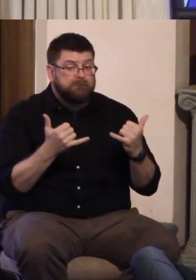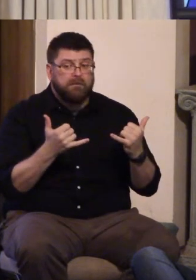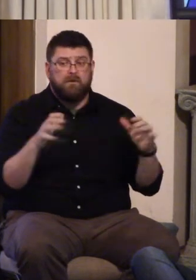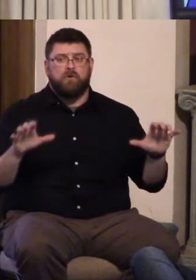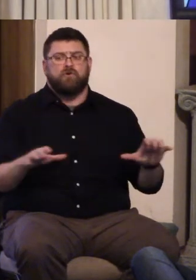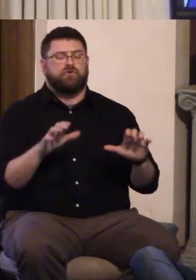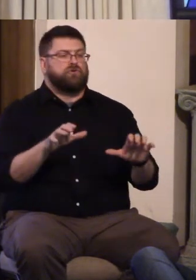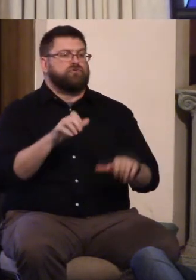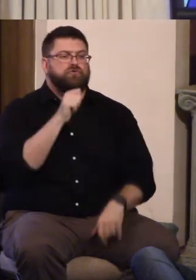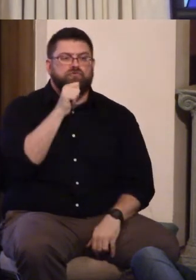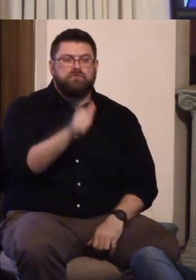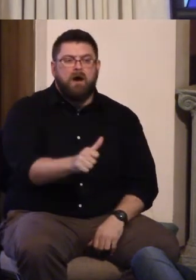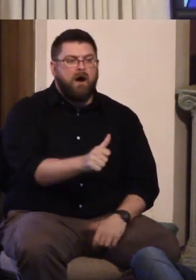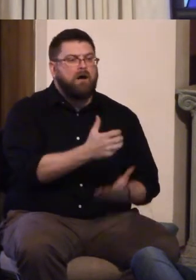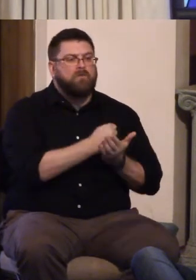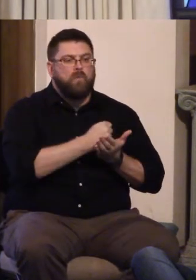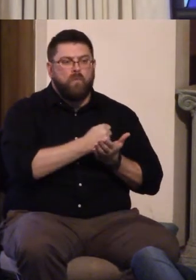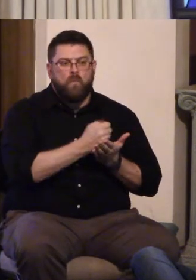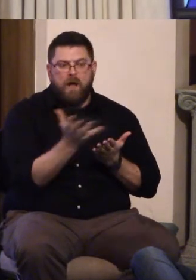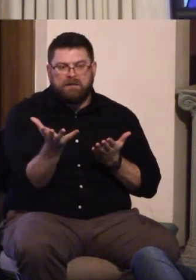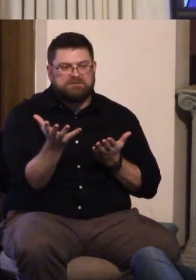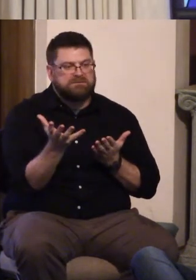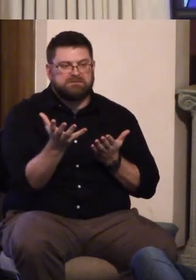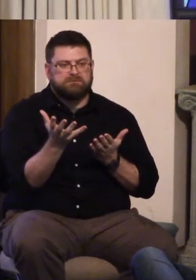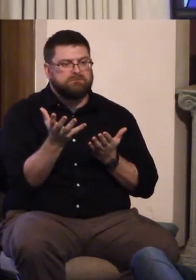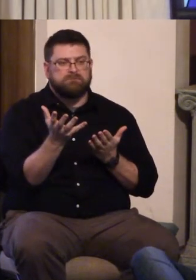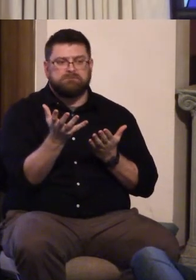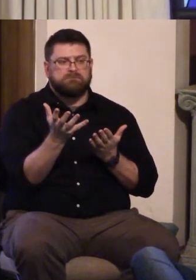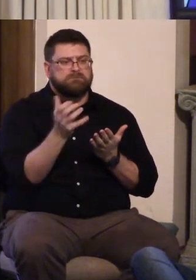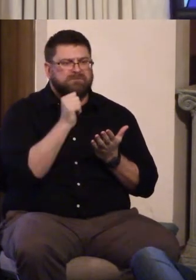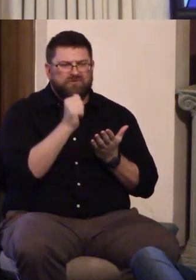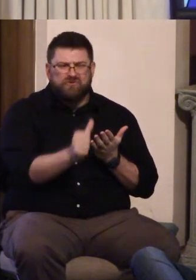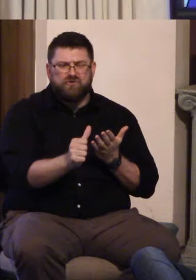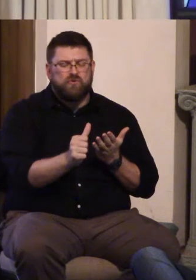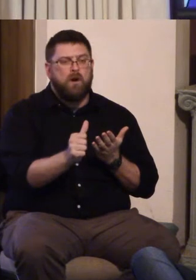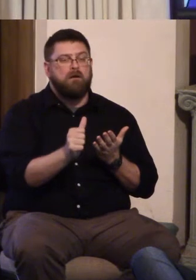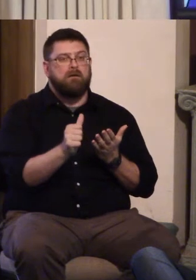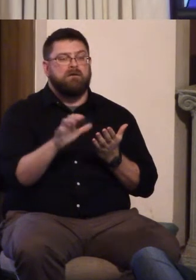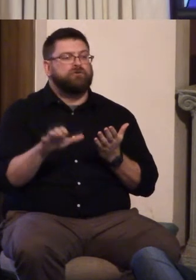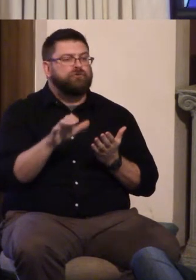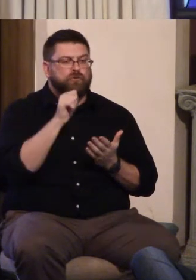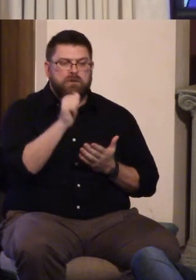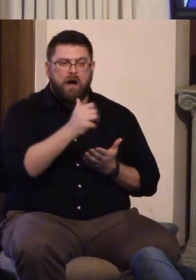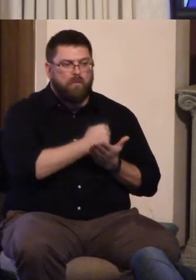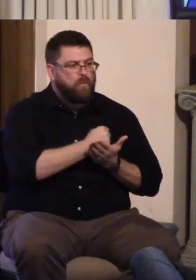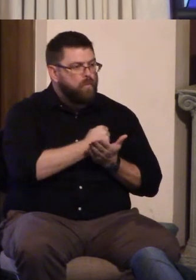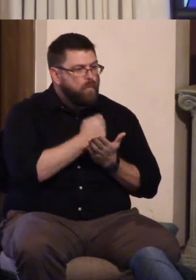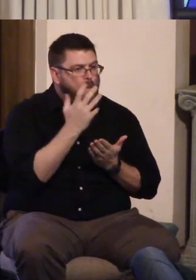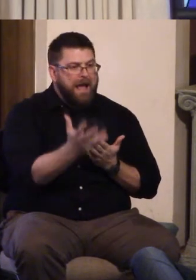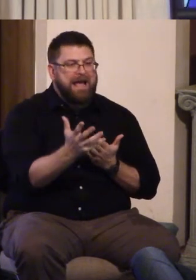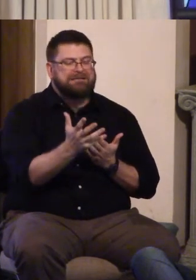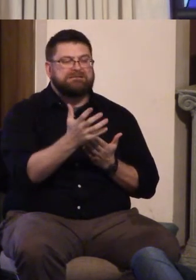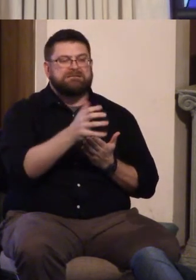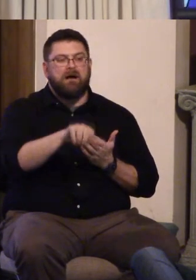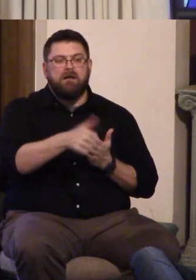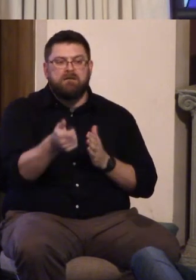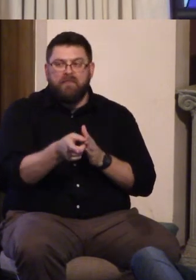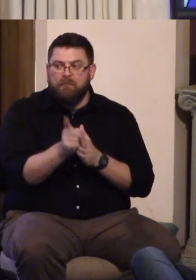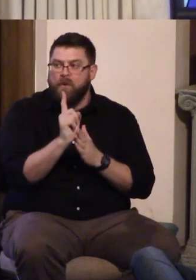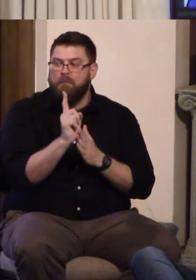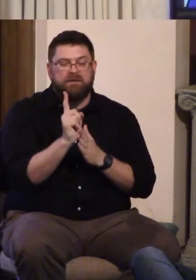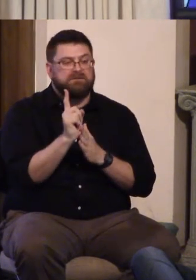And so my invitation right now is do not waste.